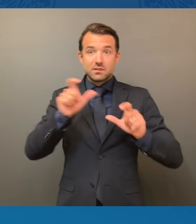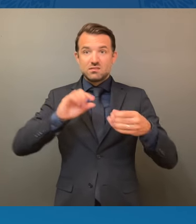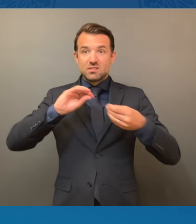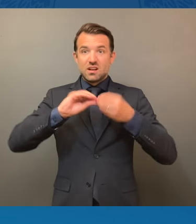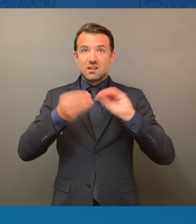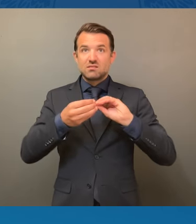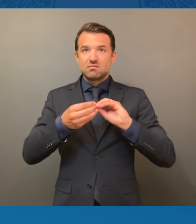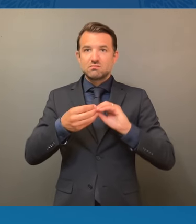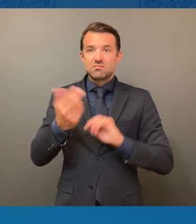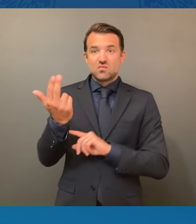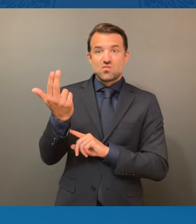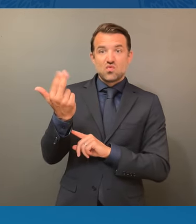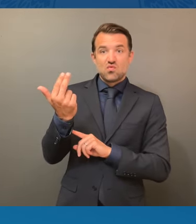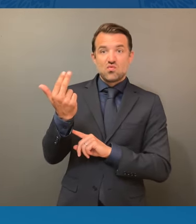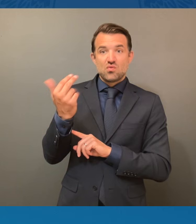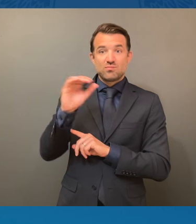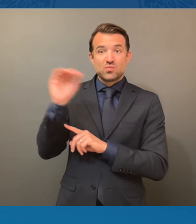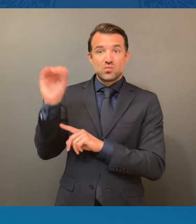of gun homicide victims.